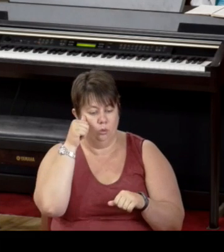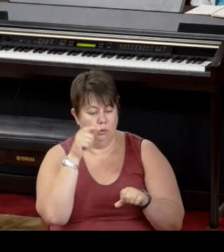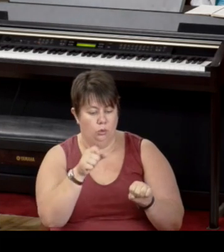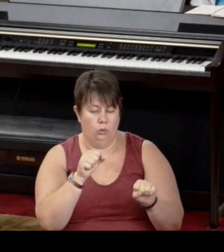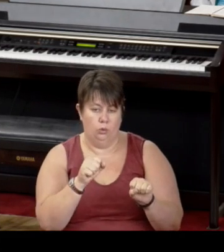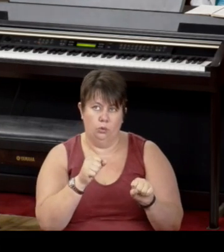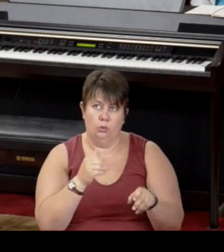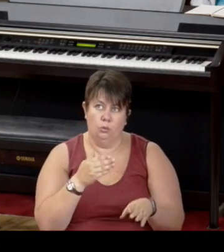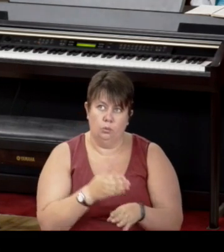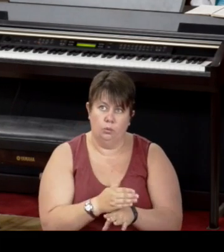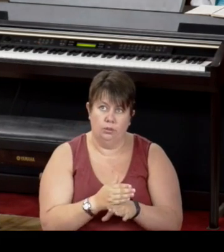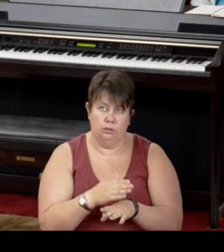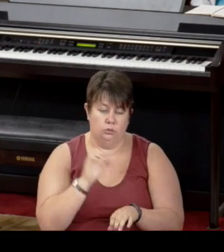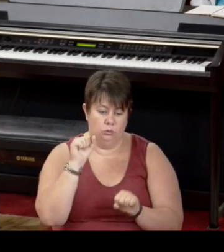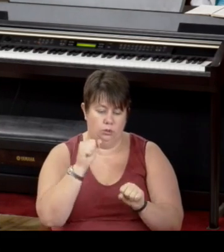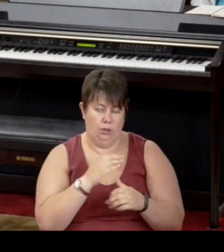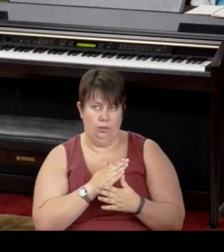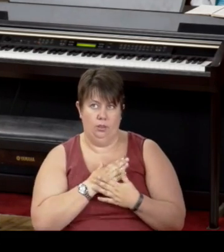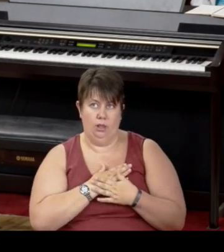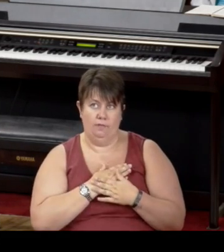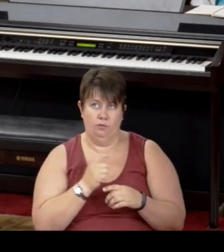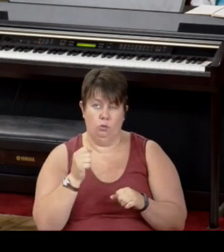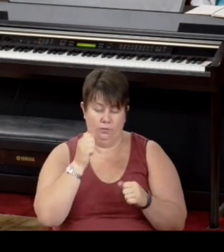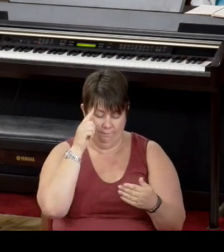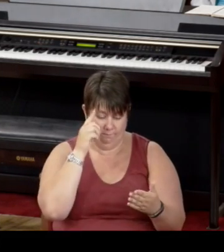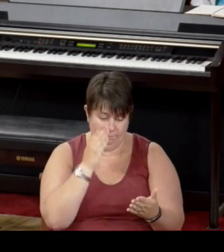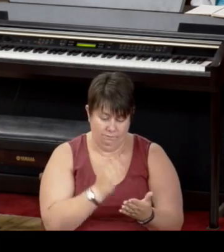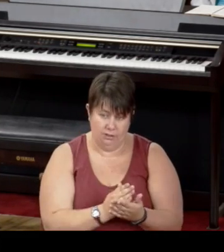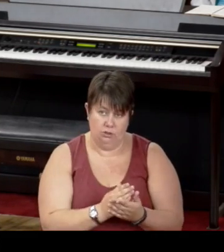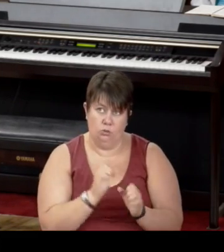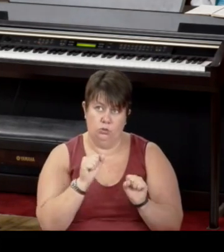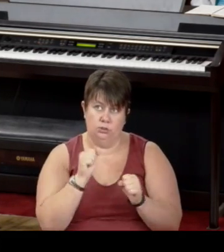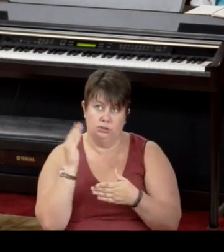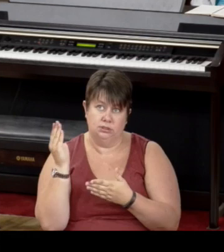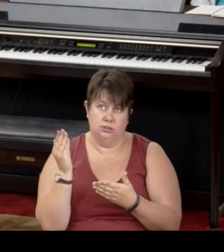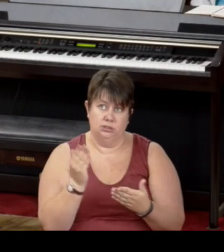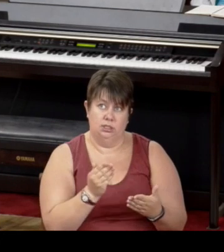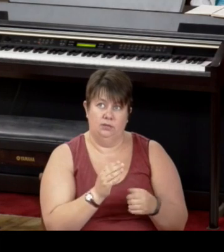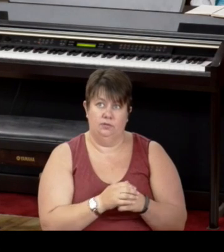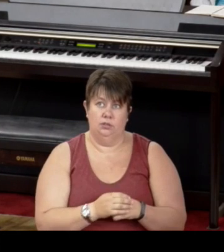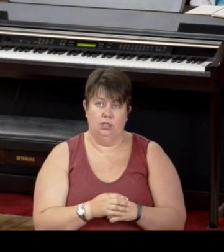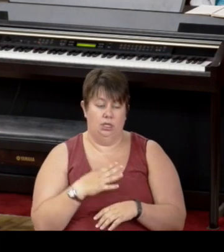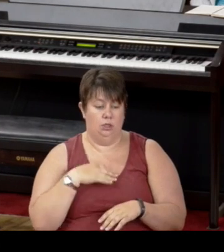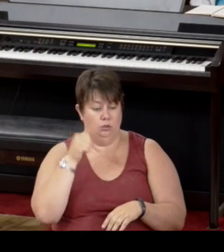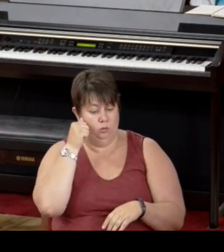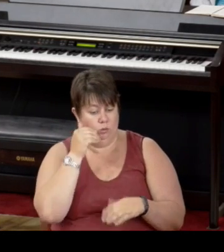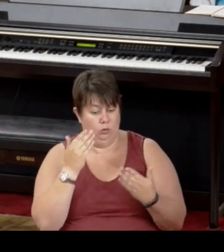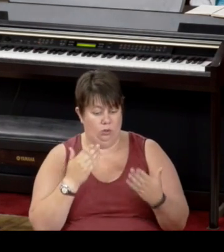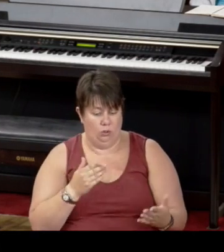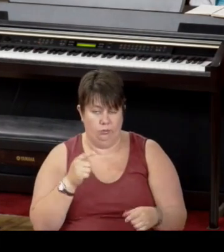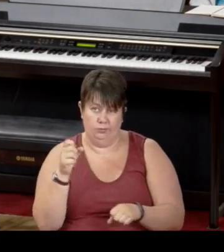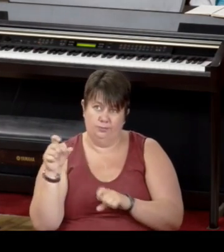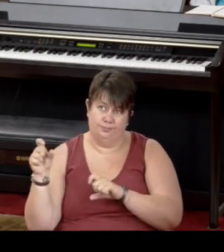your service and perseverance, and that you are now doing more than you did at first.